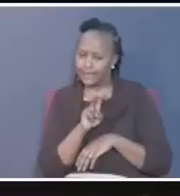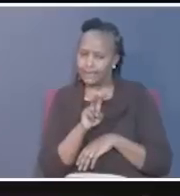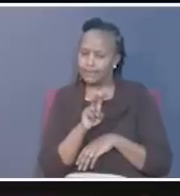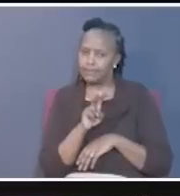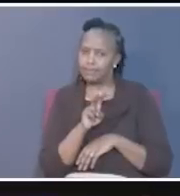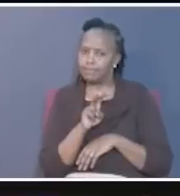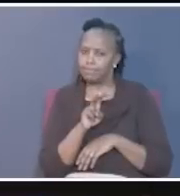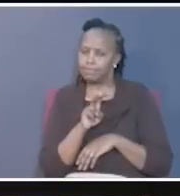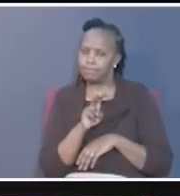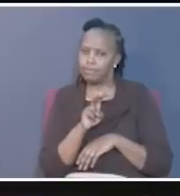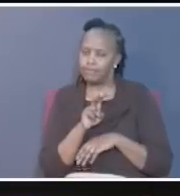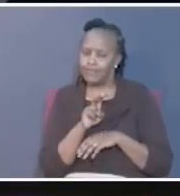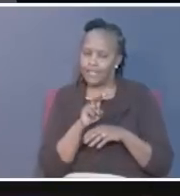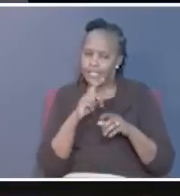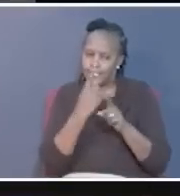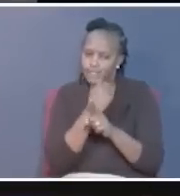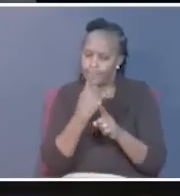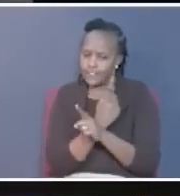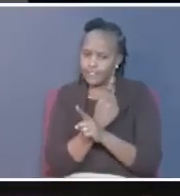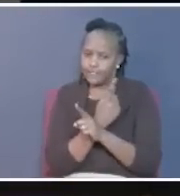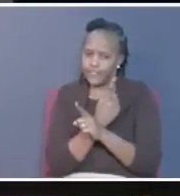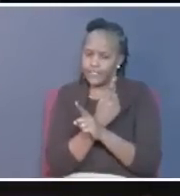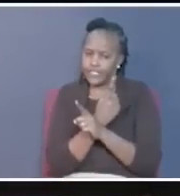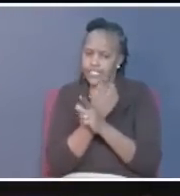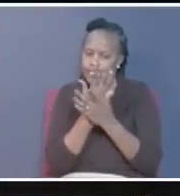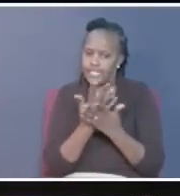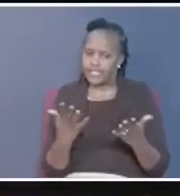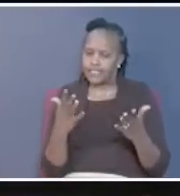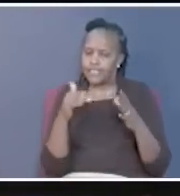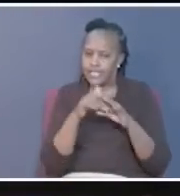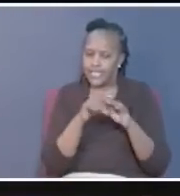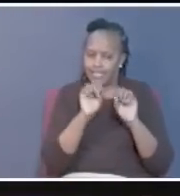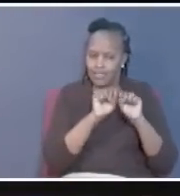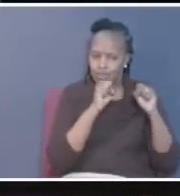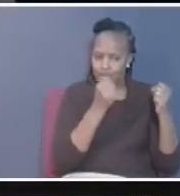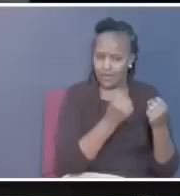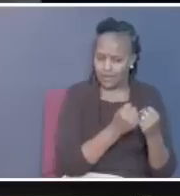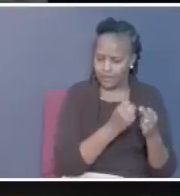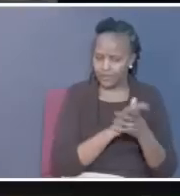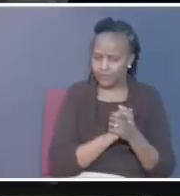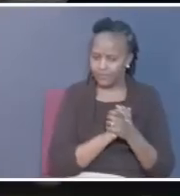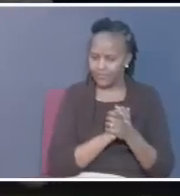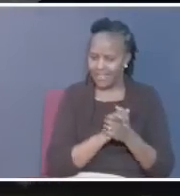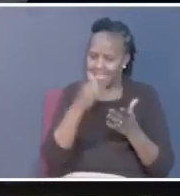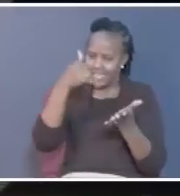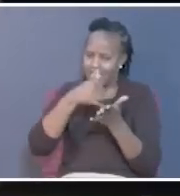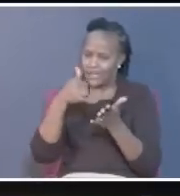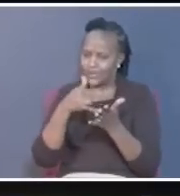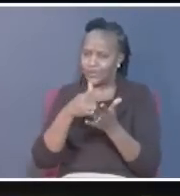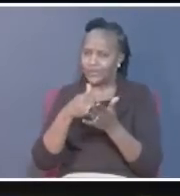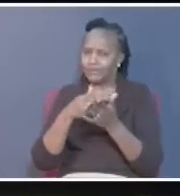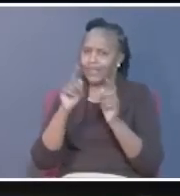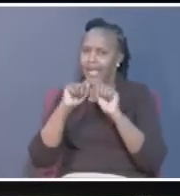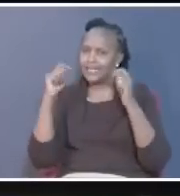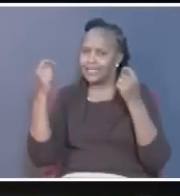tensions in the story or in the society where these characters lived. These include ethnic tensions. The priest